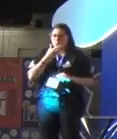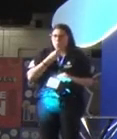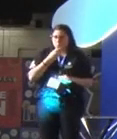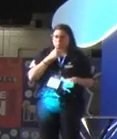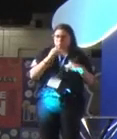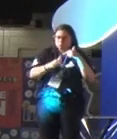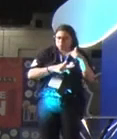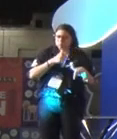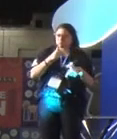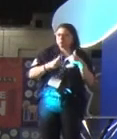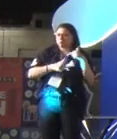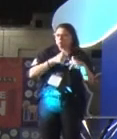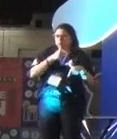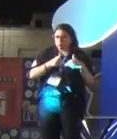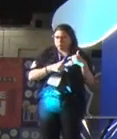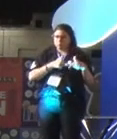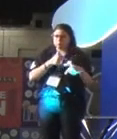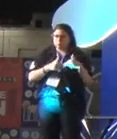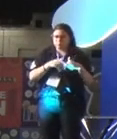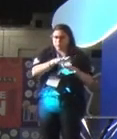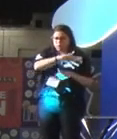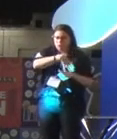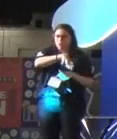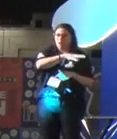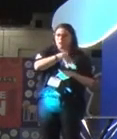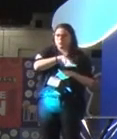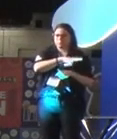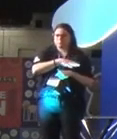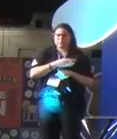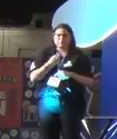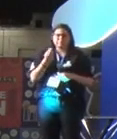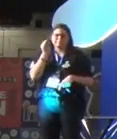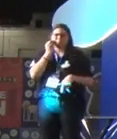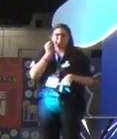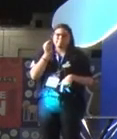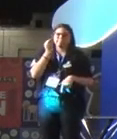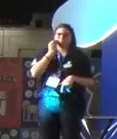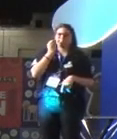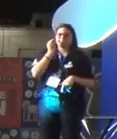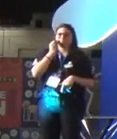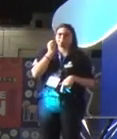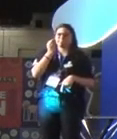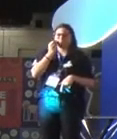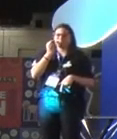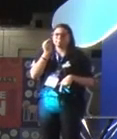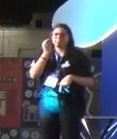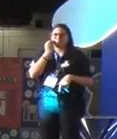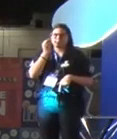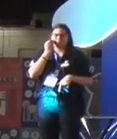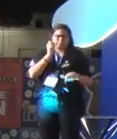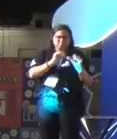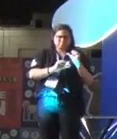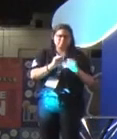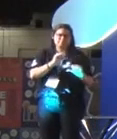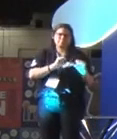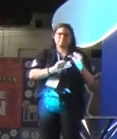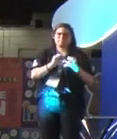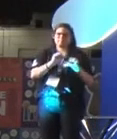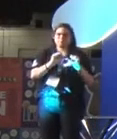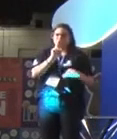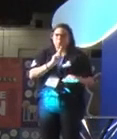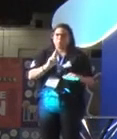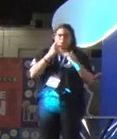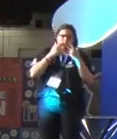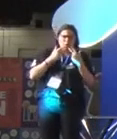causes. And he is trying to get them to use storytelling, to use these language of emotions in